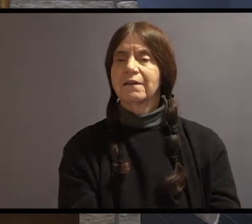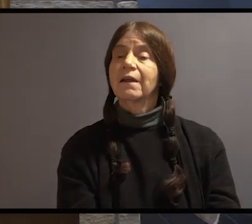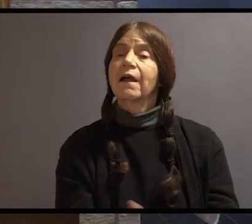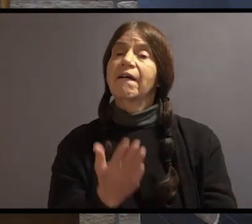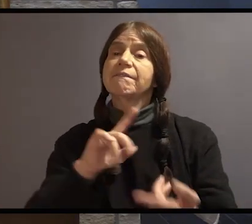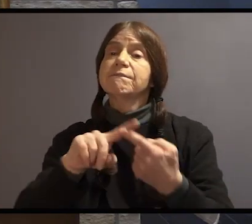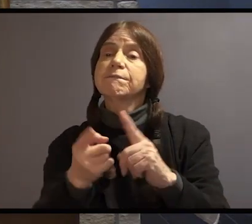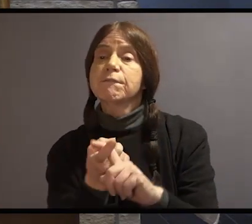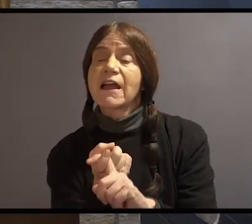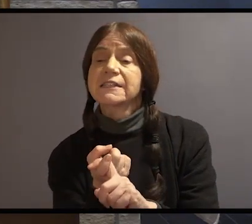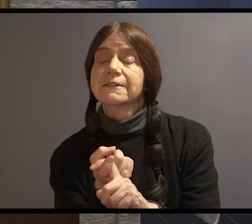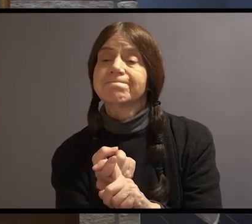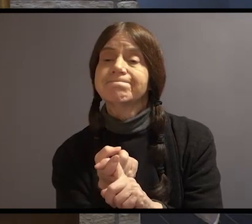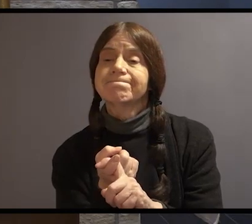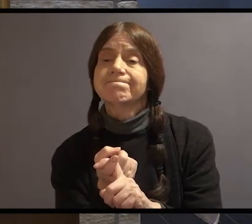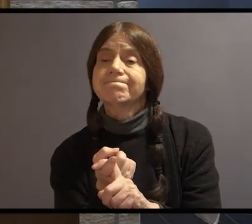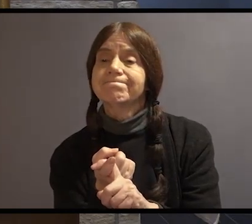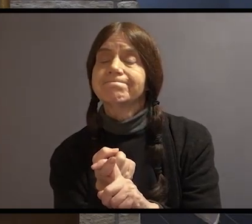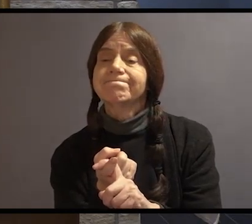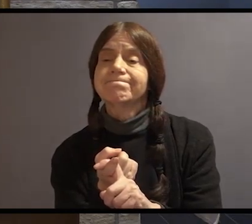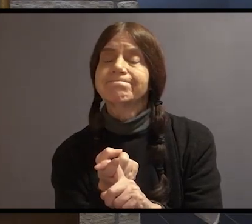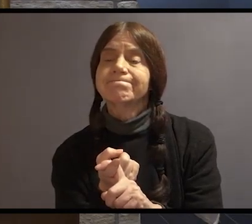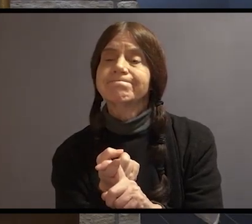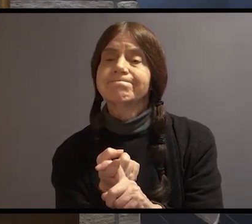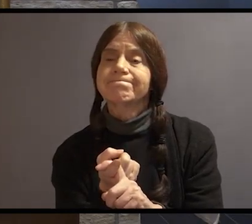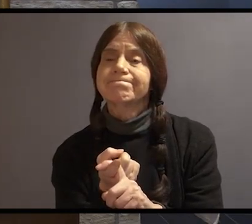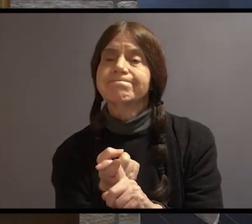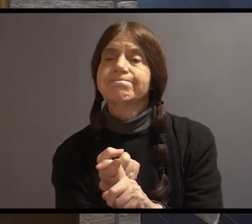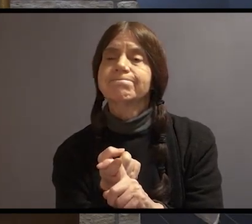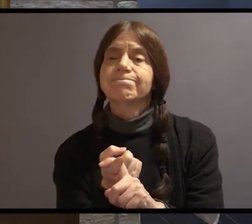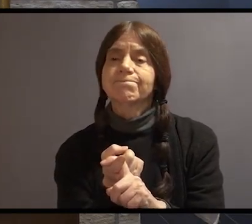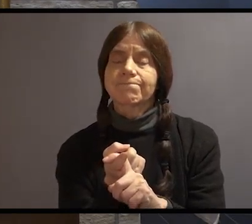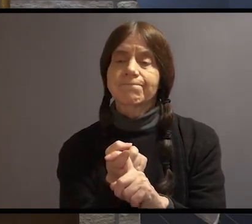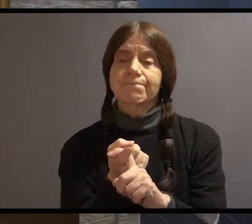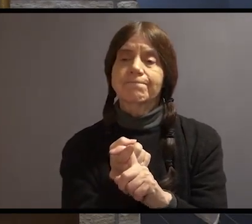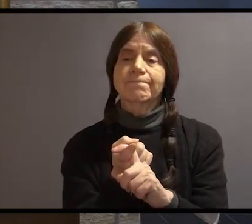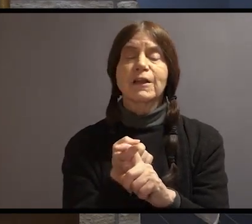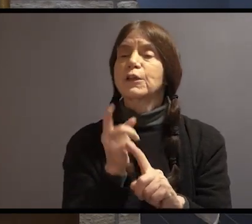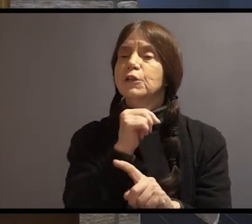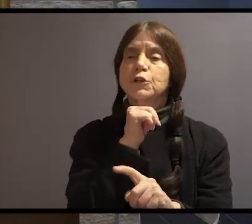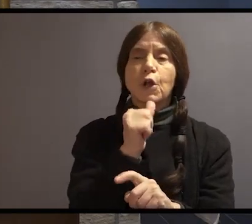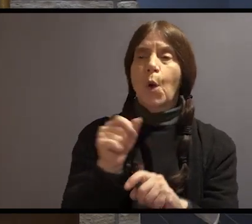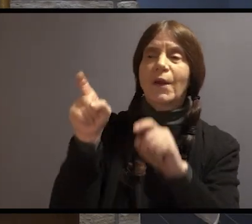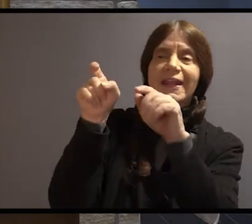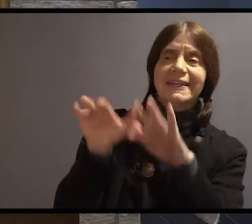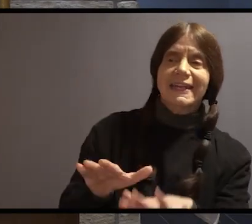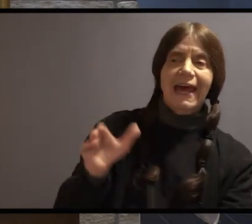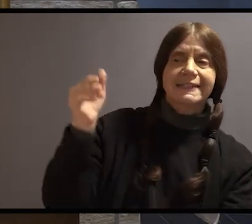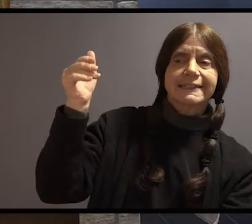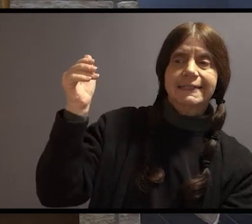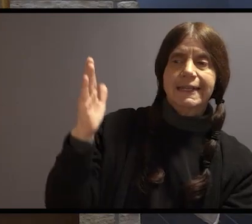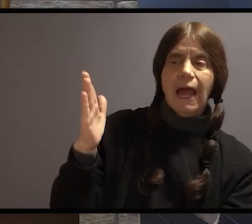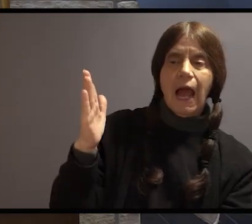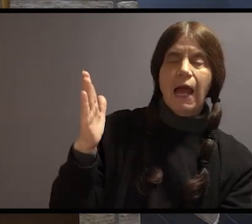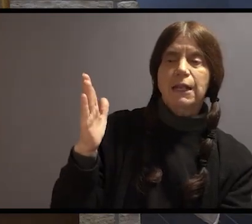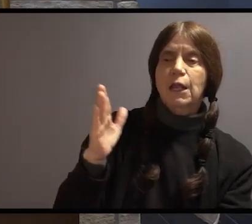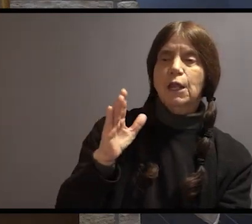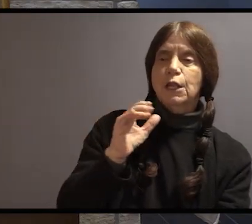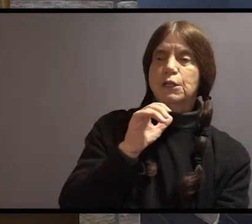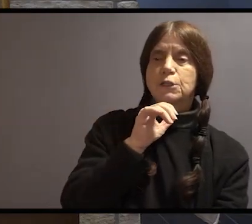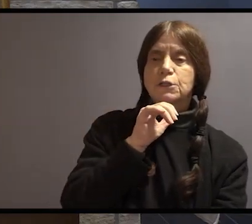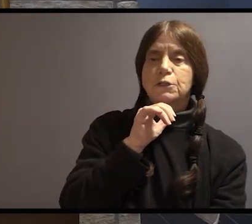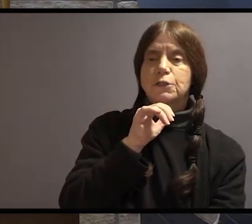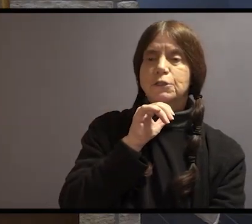My friends, so that we might not put God to the test, nor begrudge